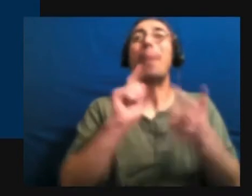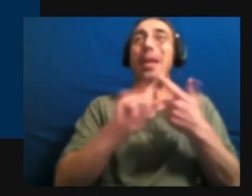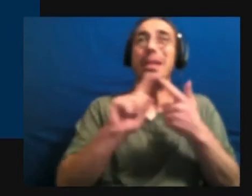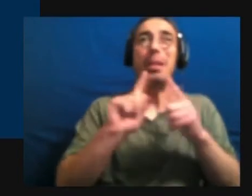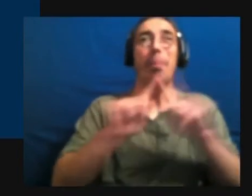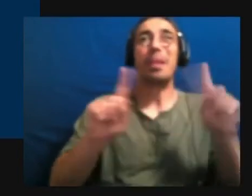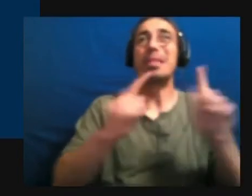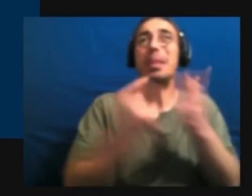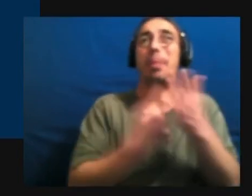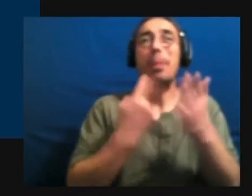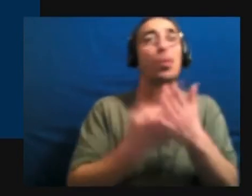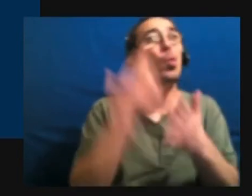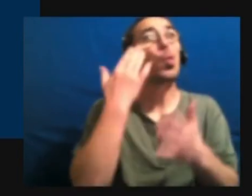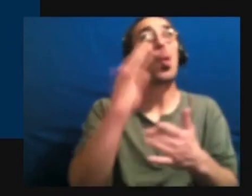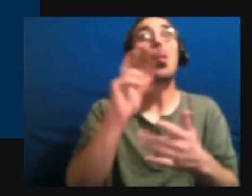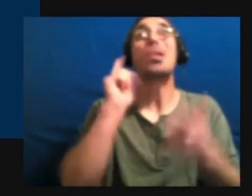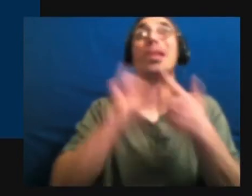lastly,